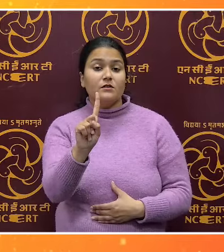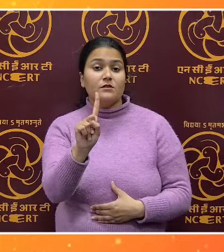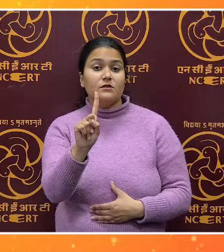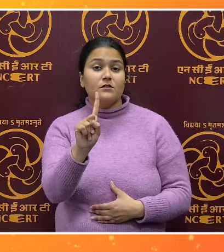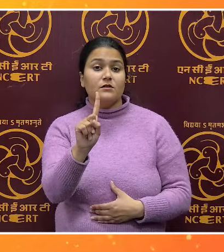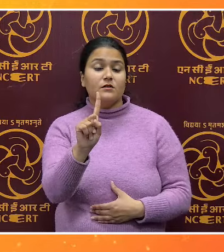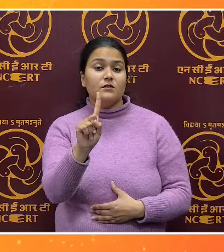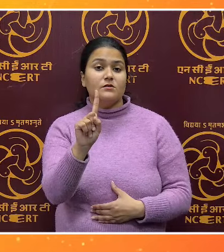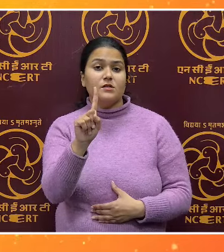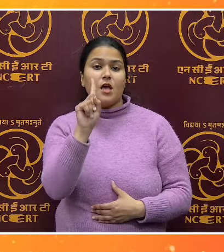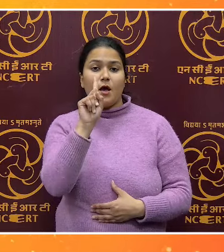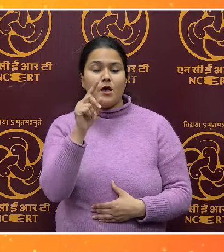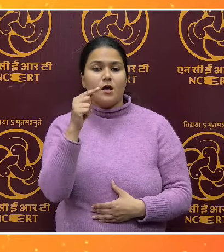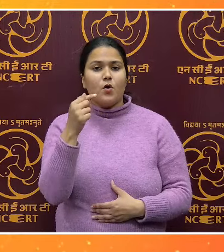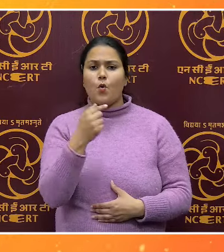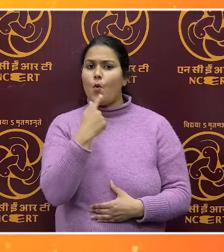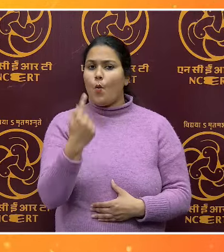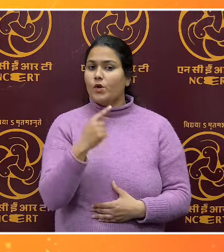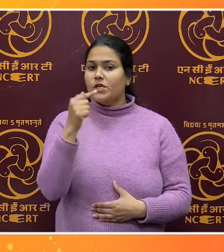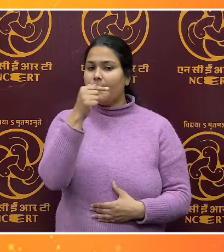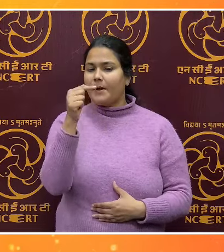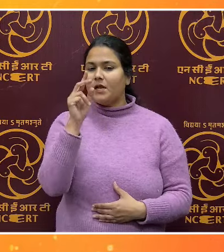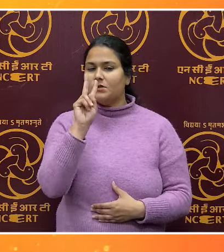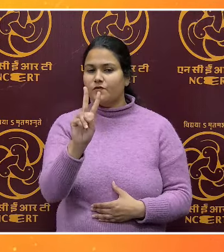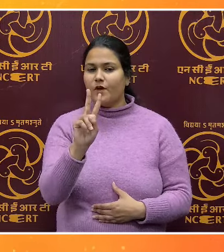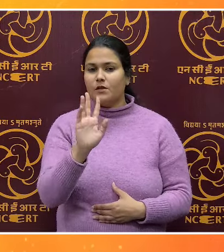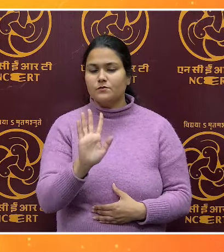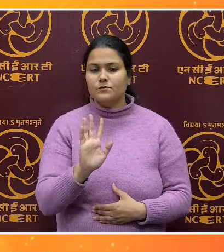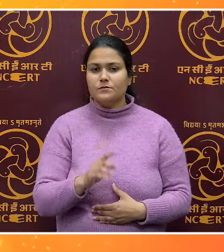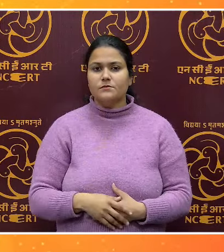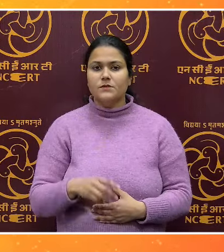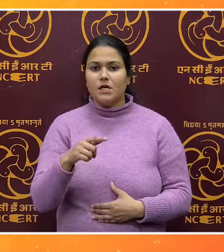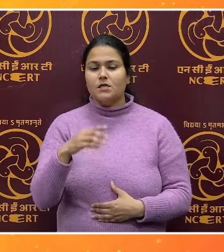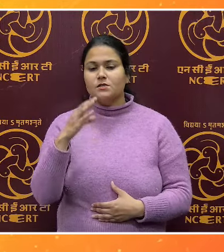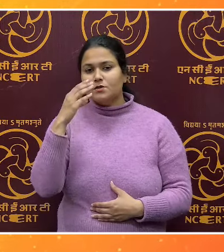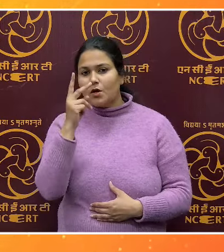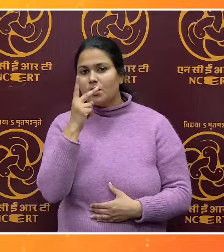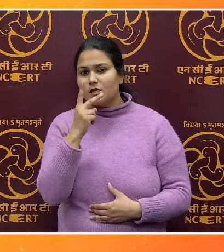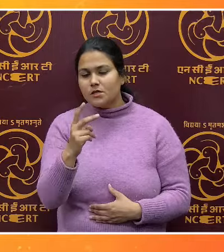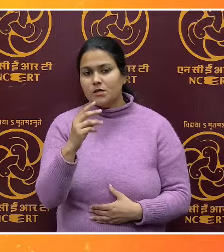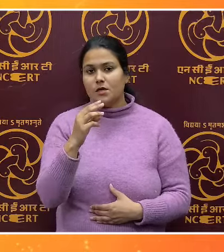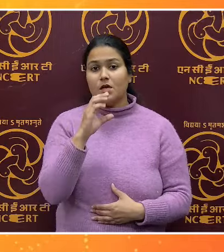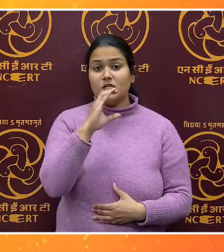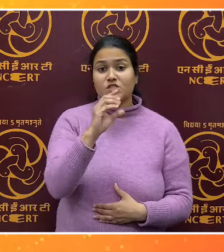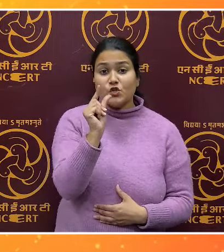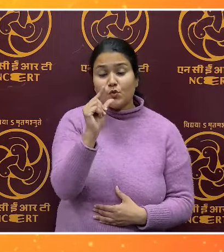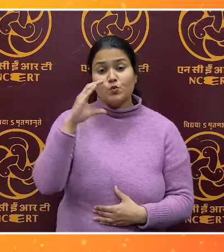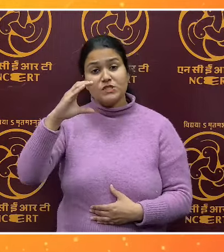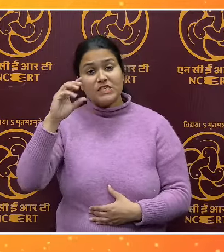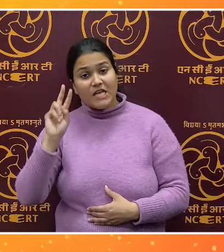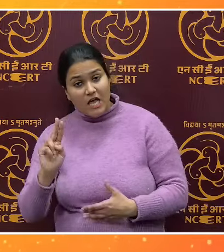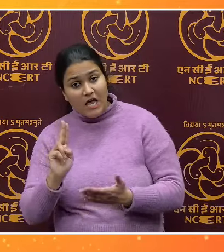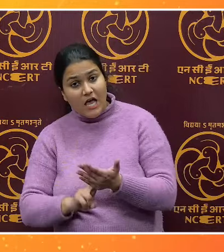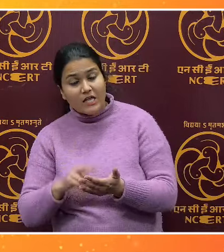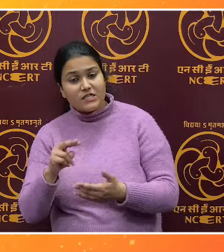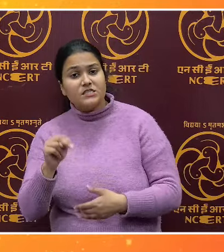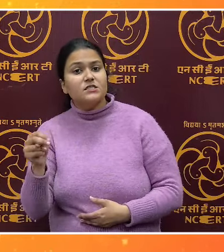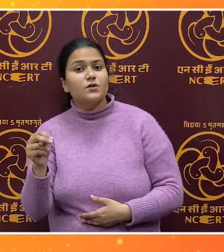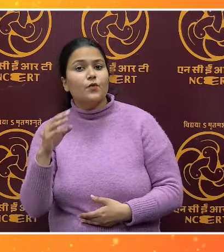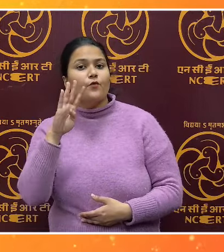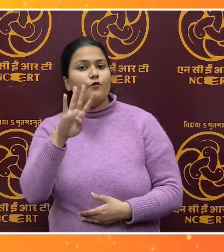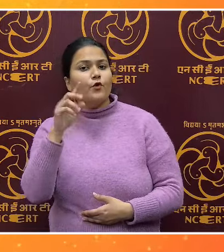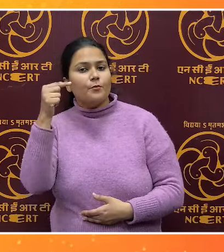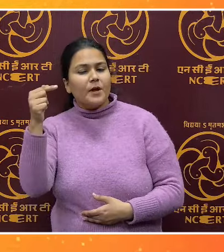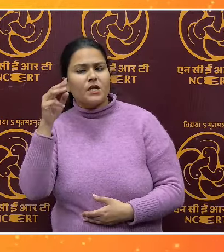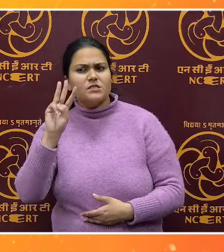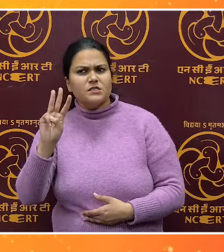Cn single minus will be there. In this complex, we talk about CuCN4, that is 4 minus is equal to